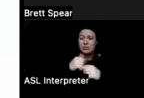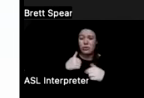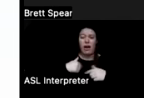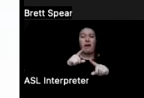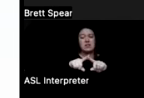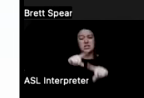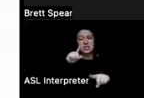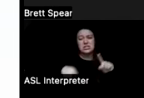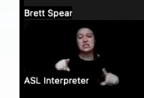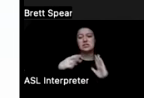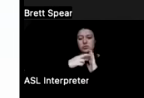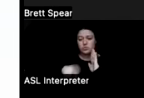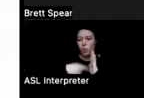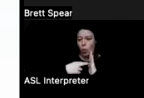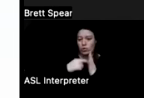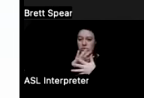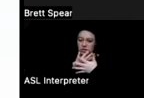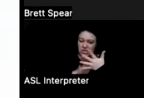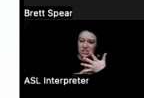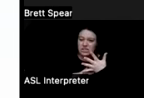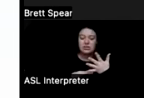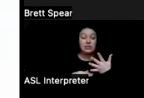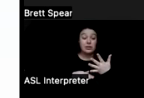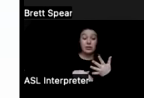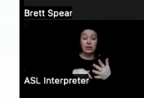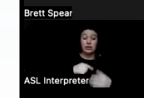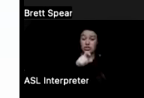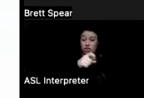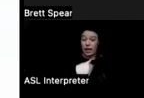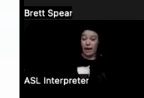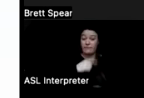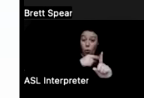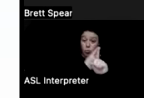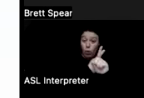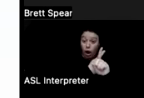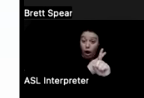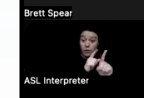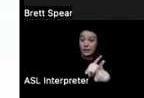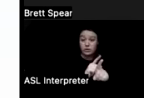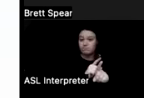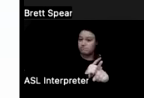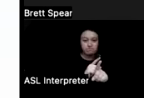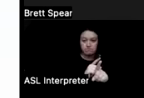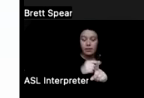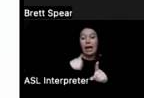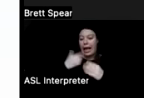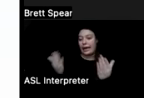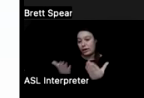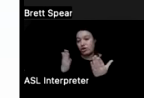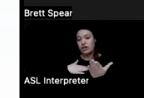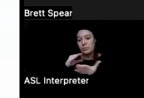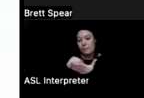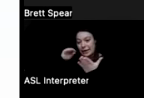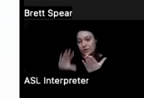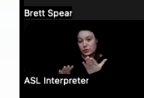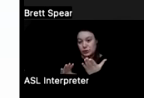it's not really possible to have one single mentor. And I encourage all of my students to really go about thinking about this and